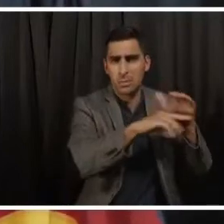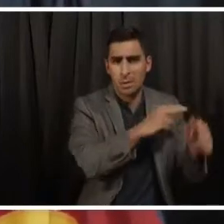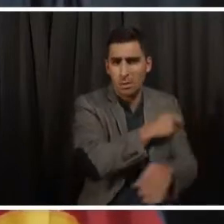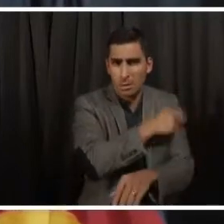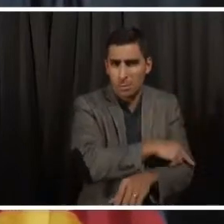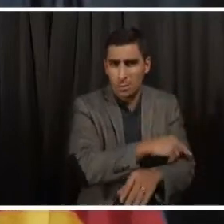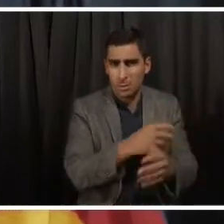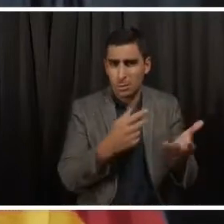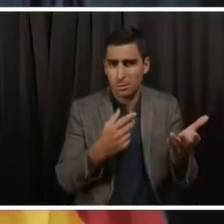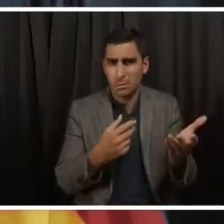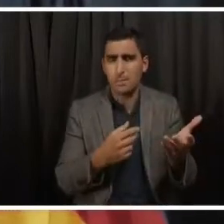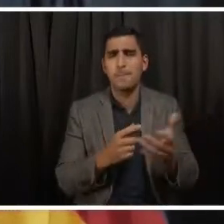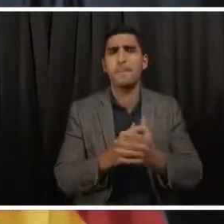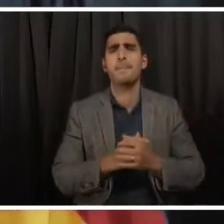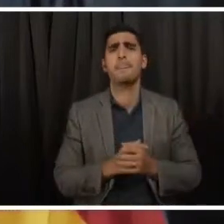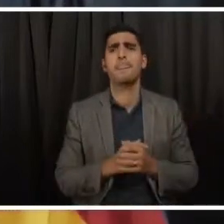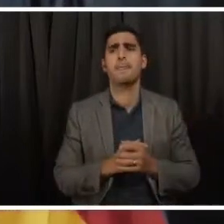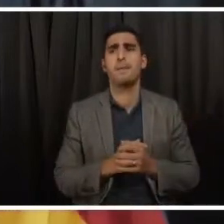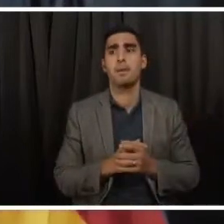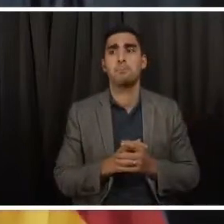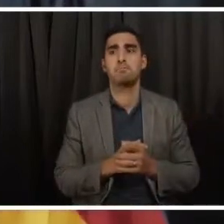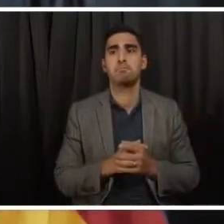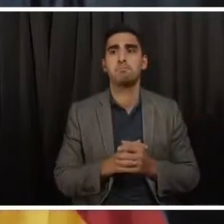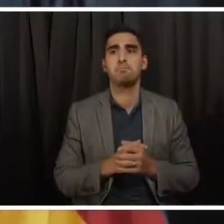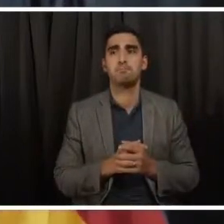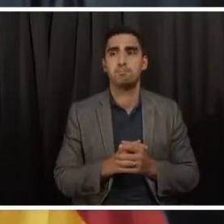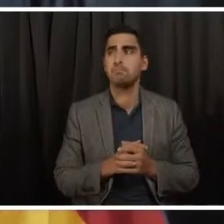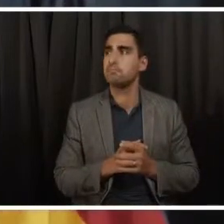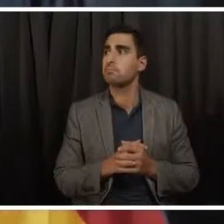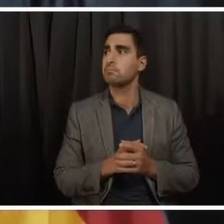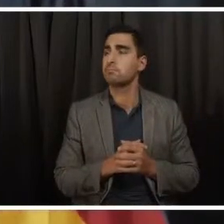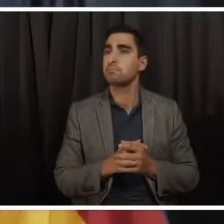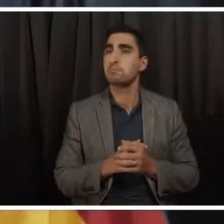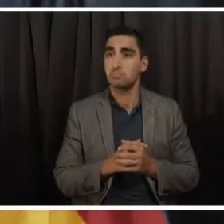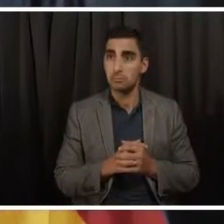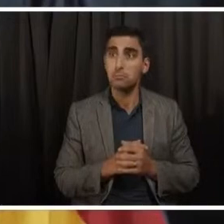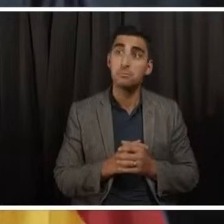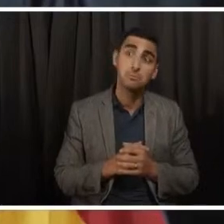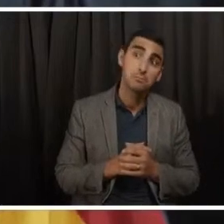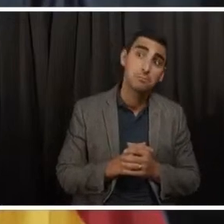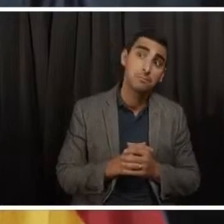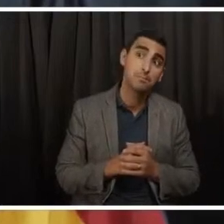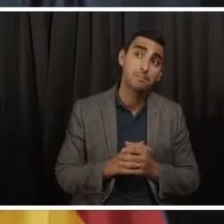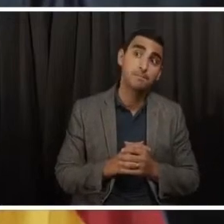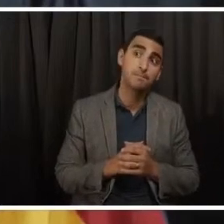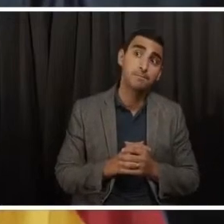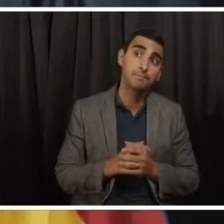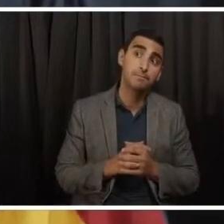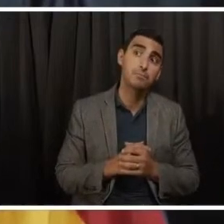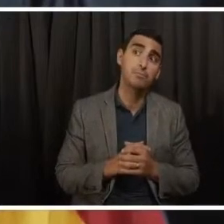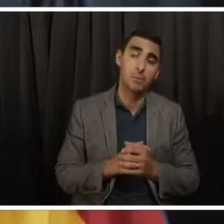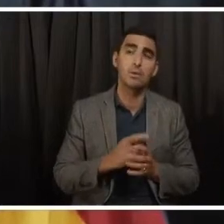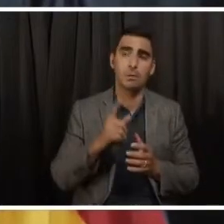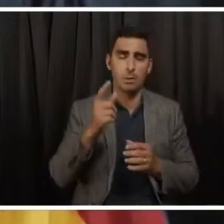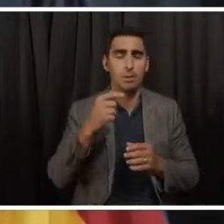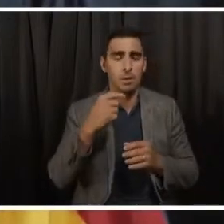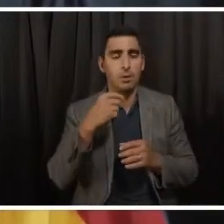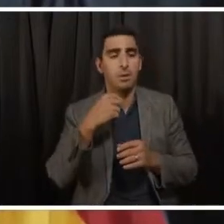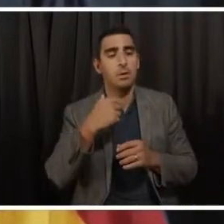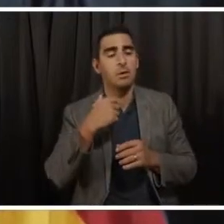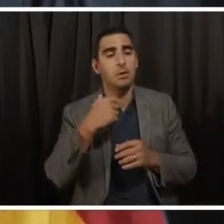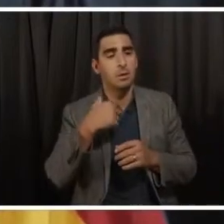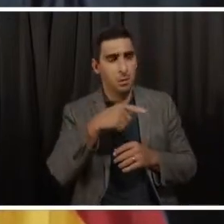21st or whatever the date is? Yeah, so the fact that it's been picked up in the wastewater in